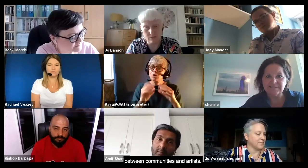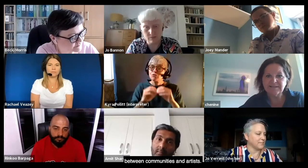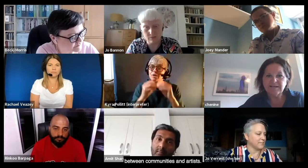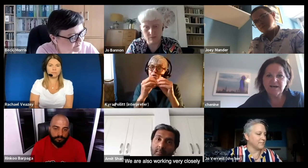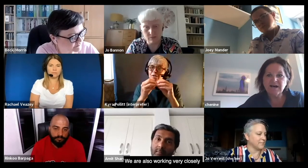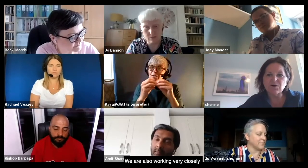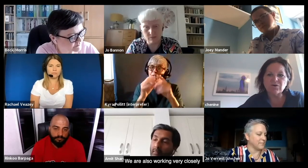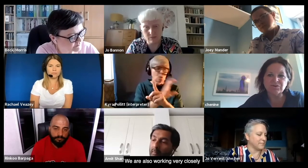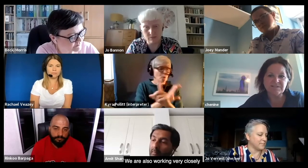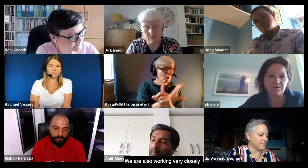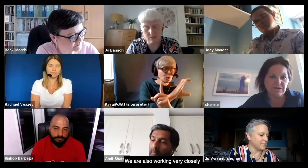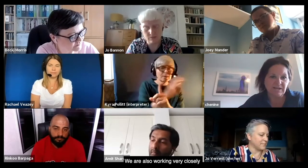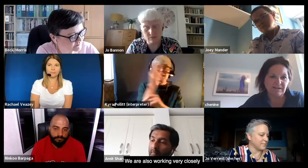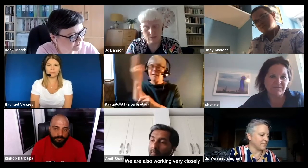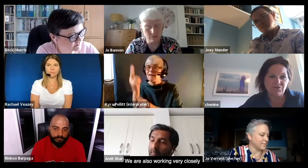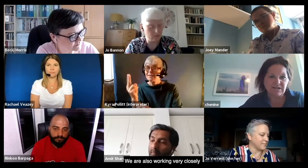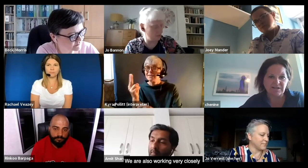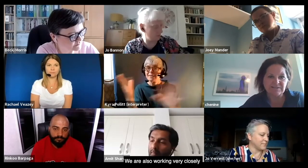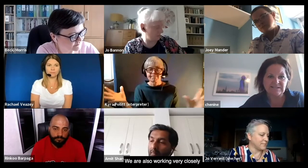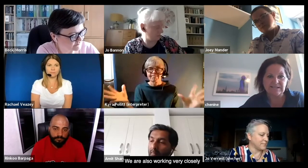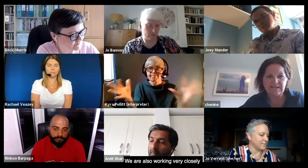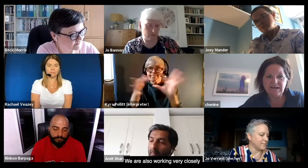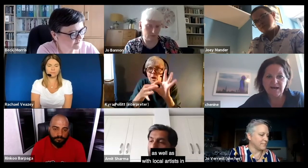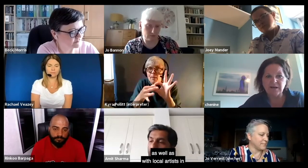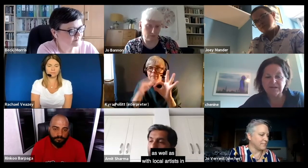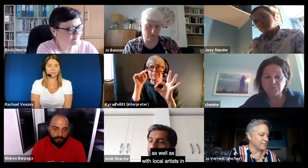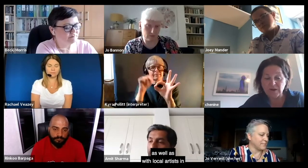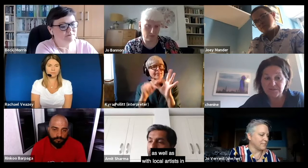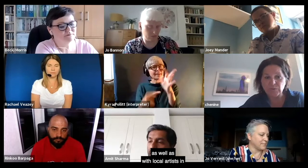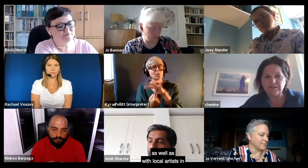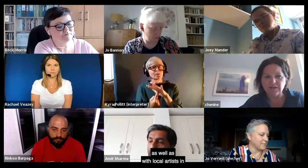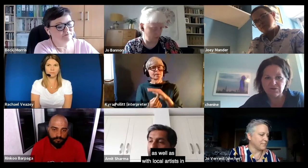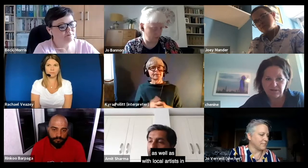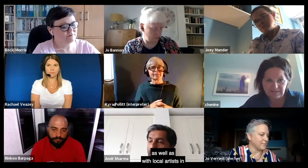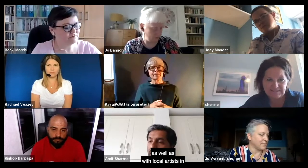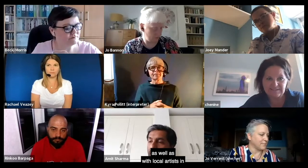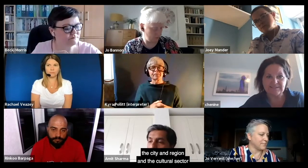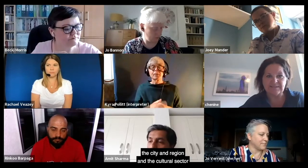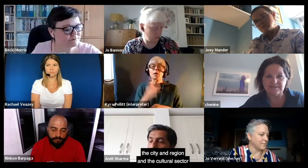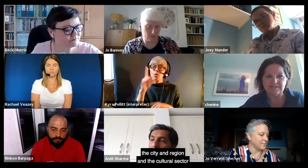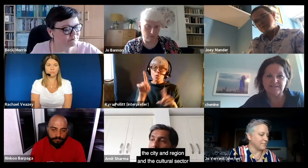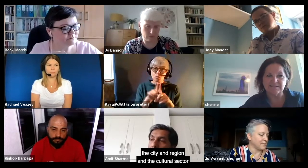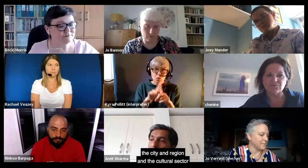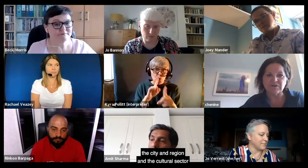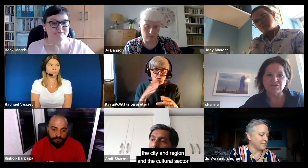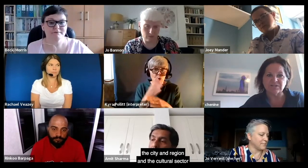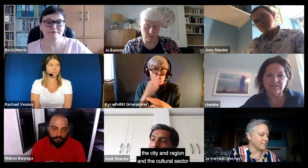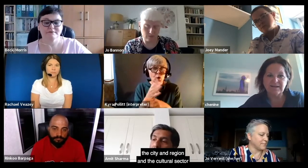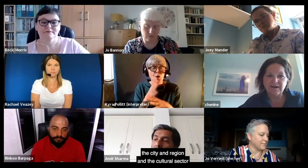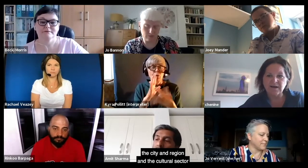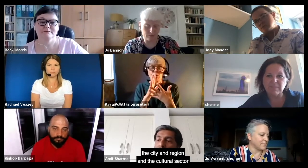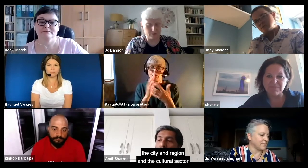artists. We're also working very closely, as well as with local artists in the city and